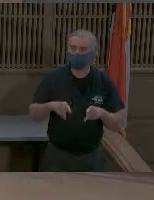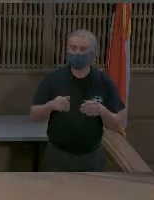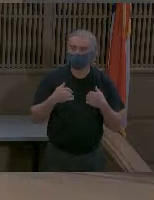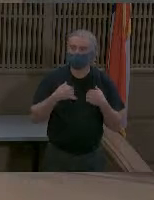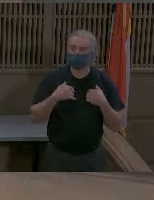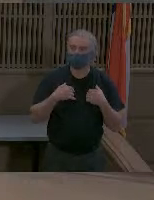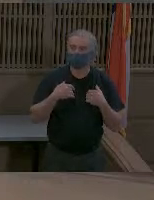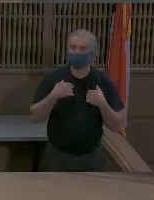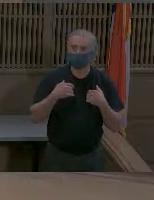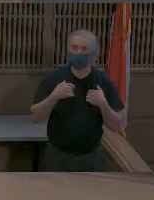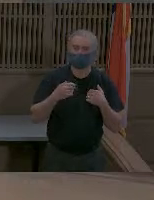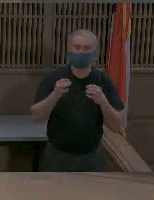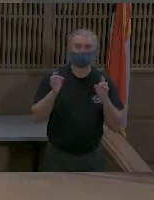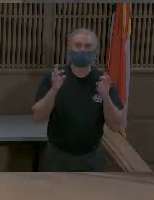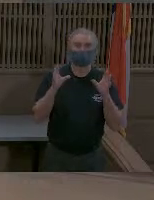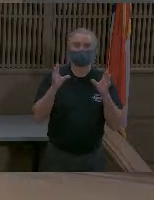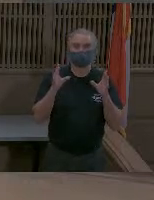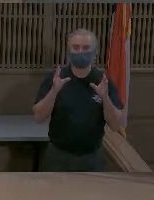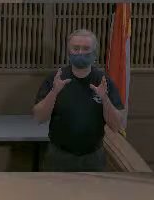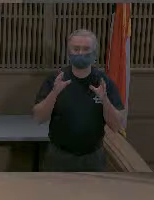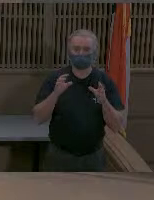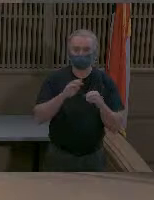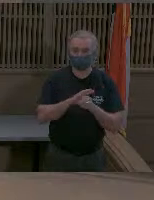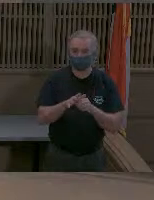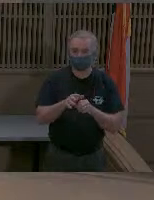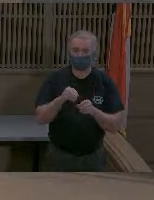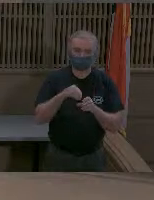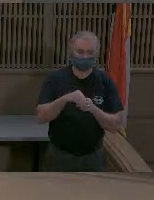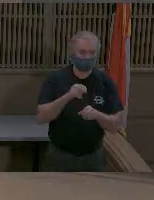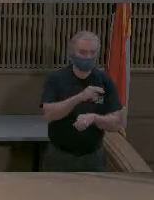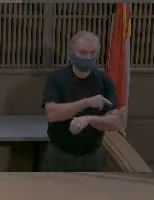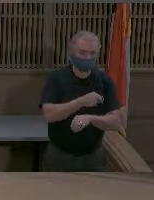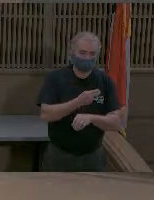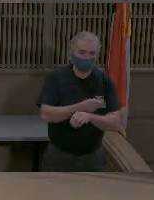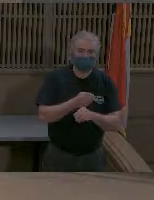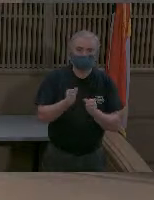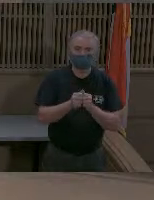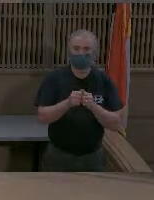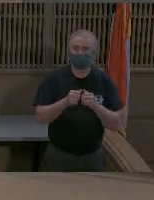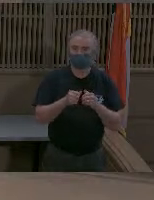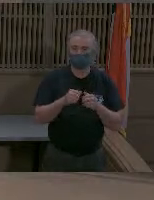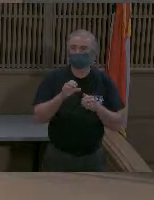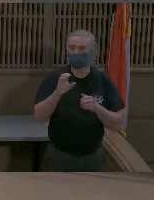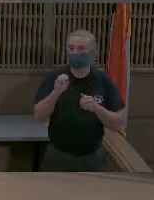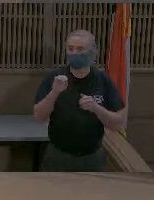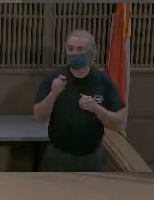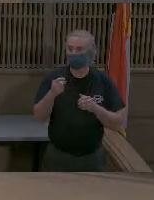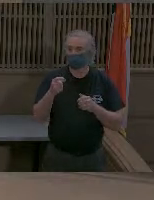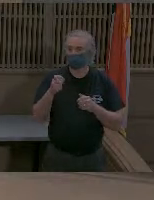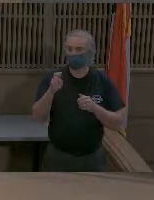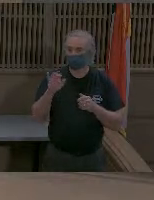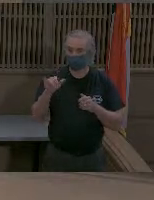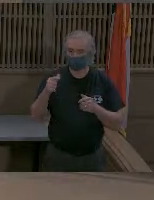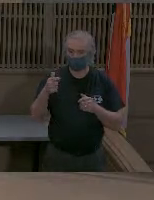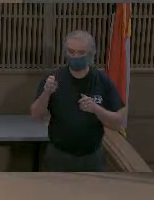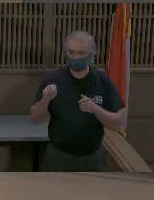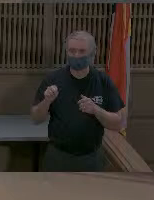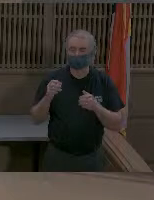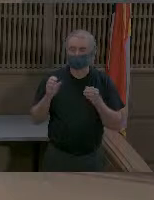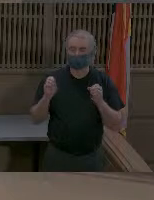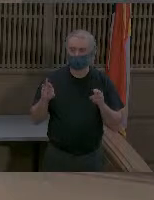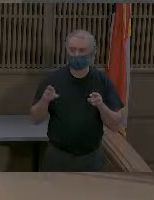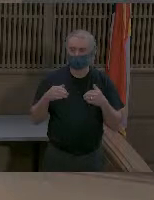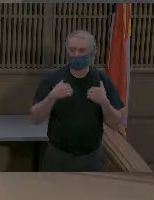of COVID, for instance, if they're hospitalized, treated with supplemental oxygen, or if they have a